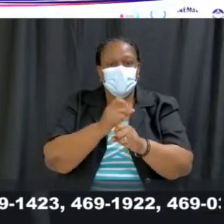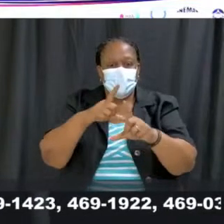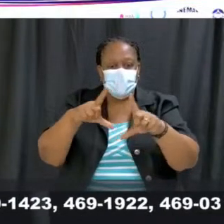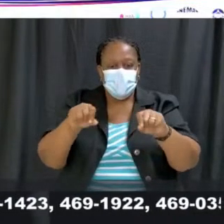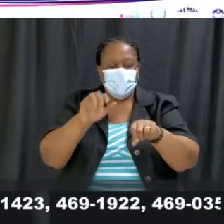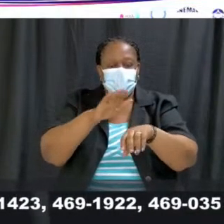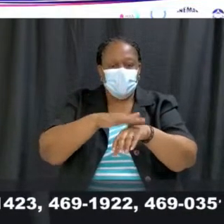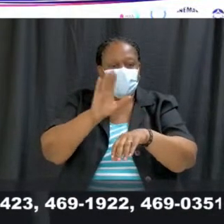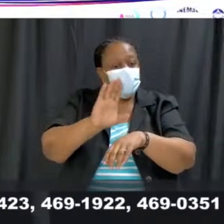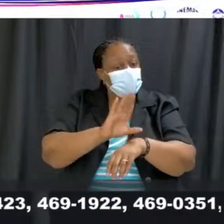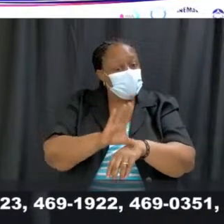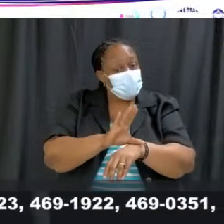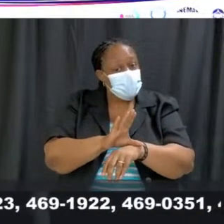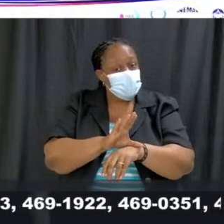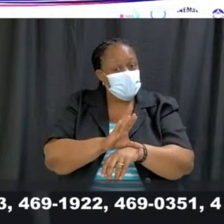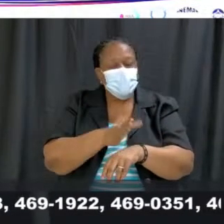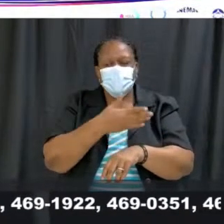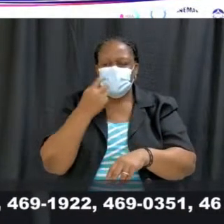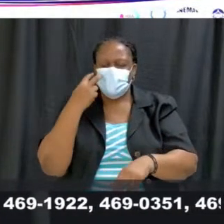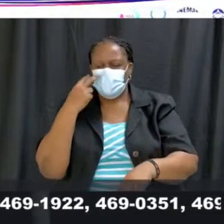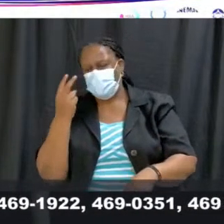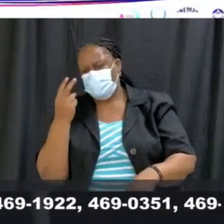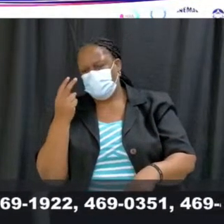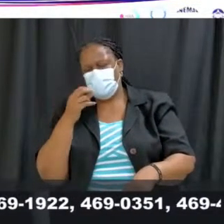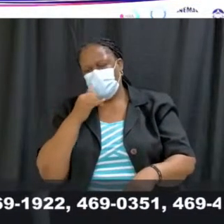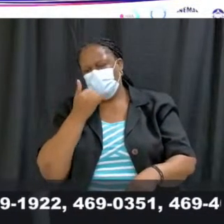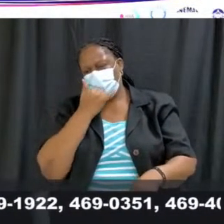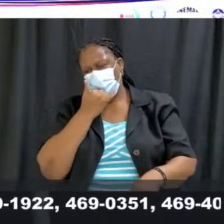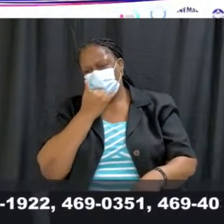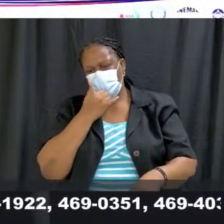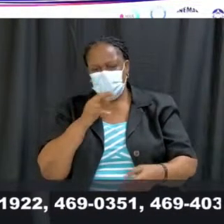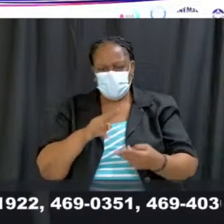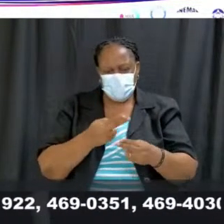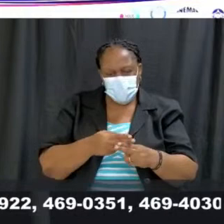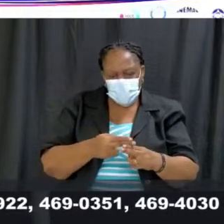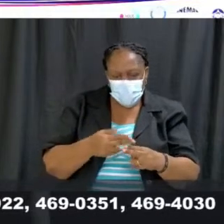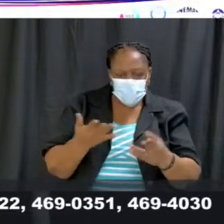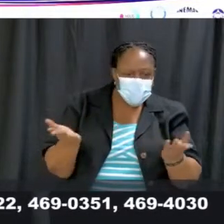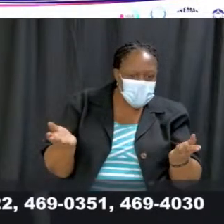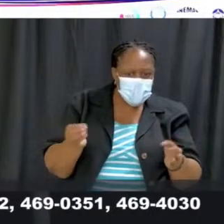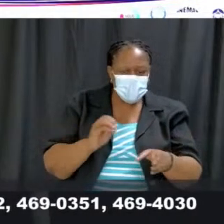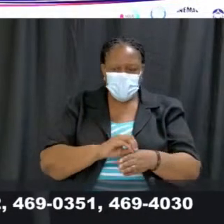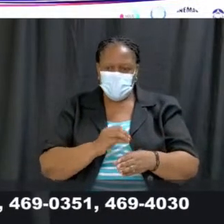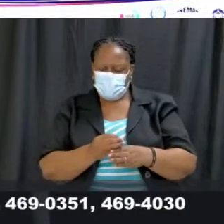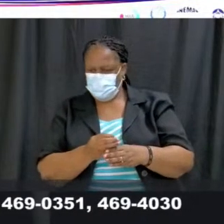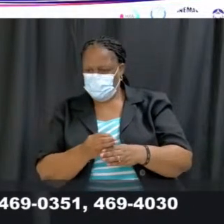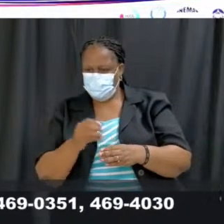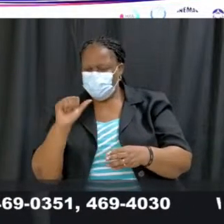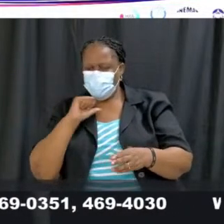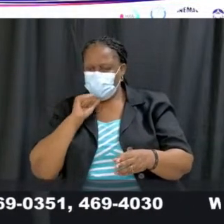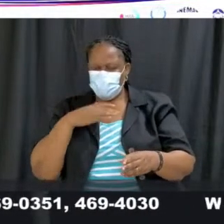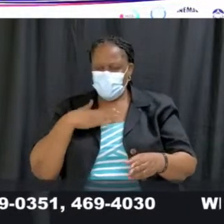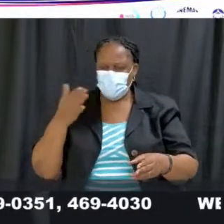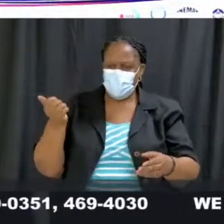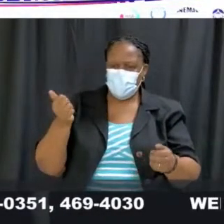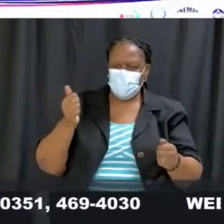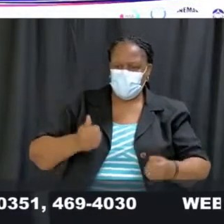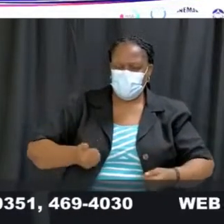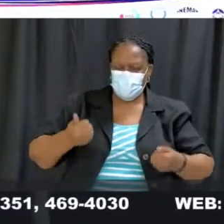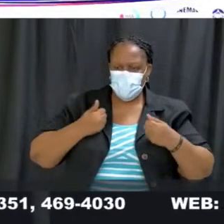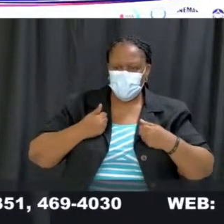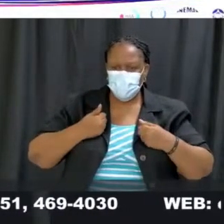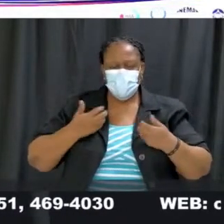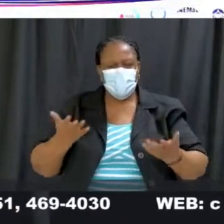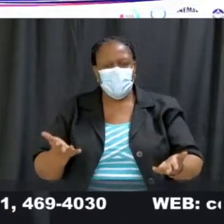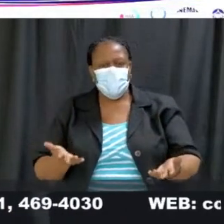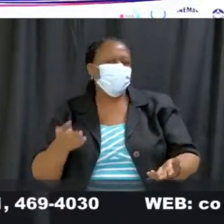your information does not match. We've had instances where persons would have provided a nickname instead of